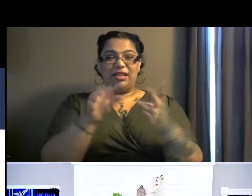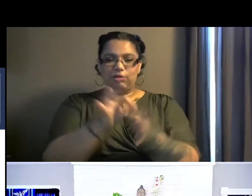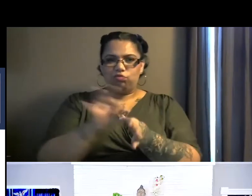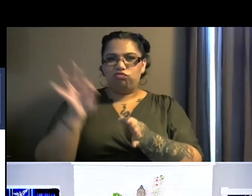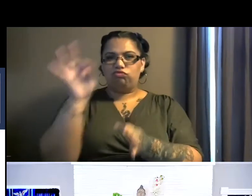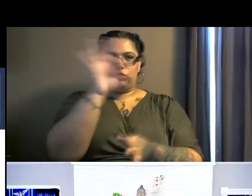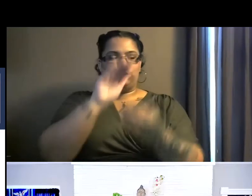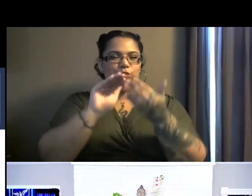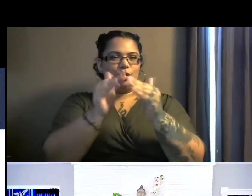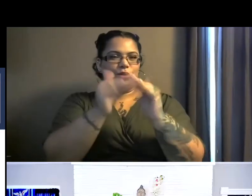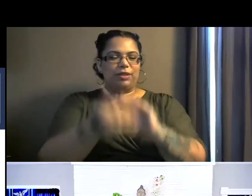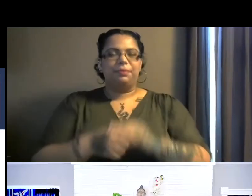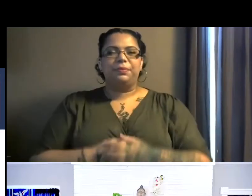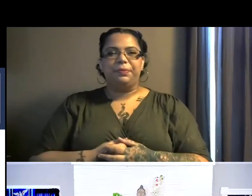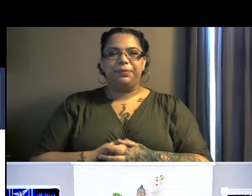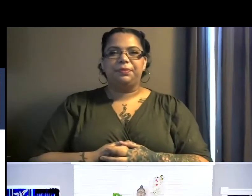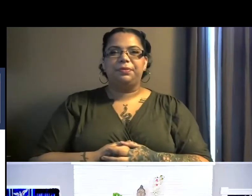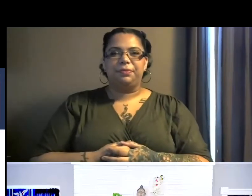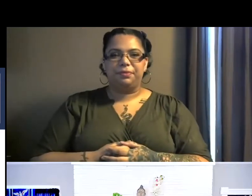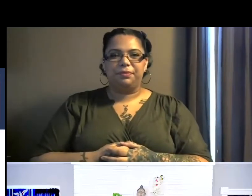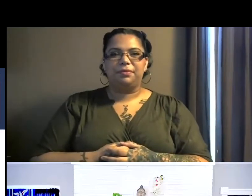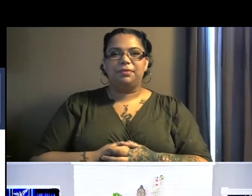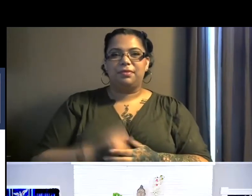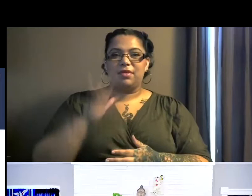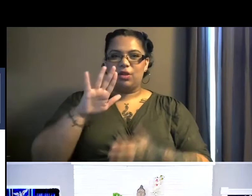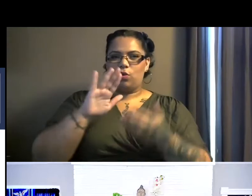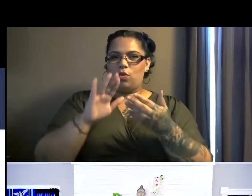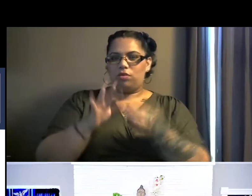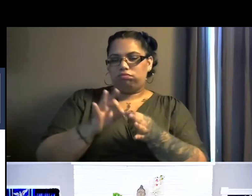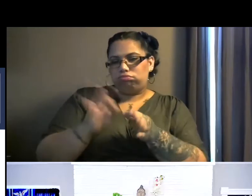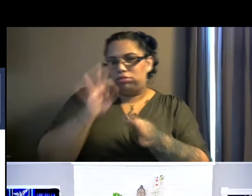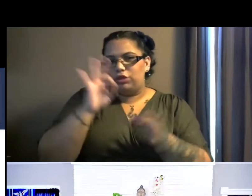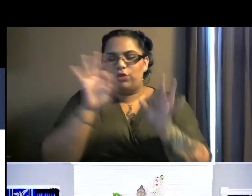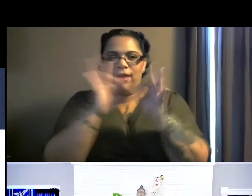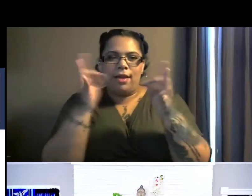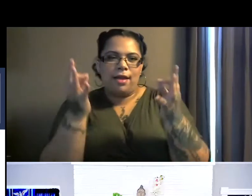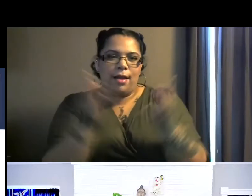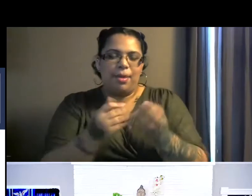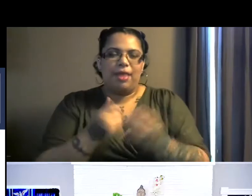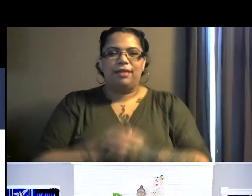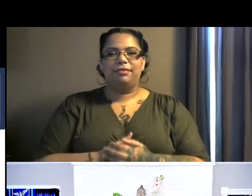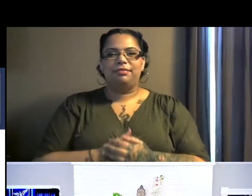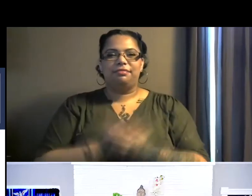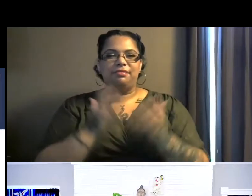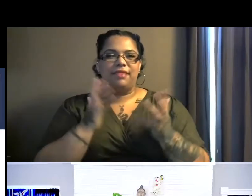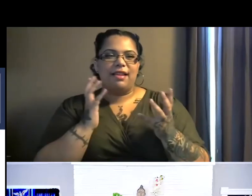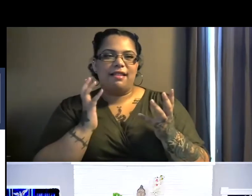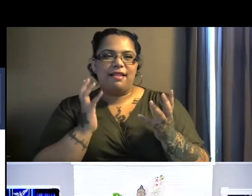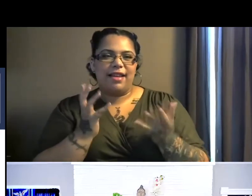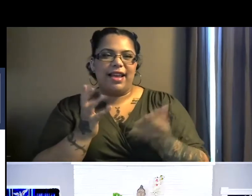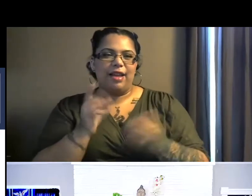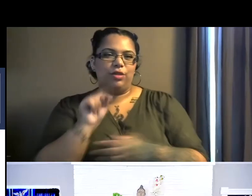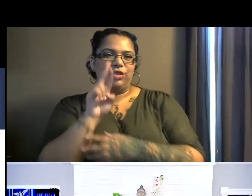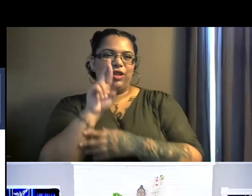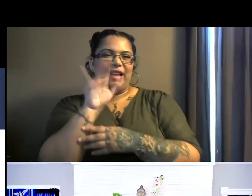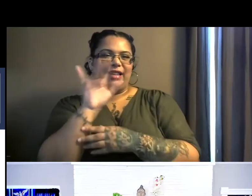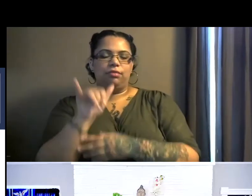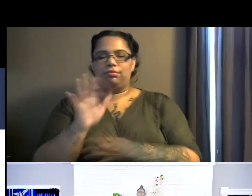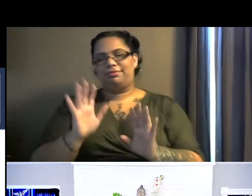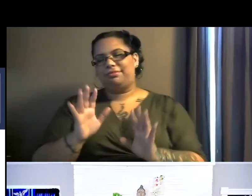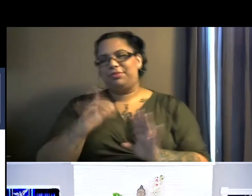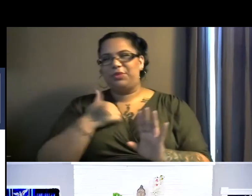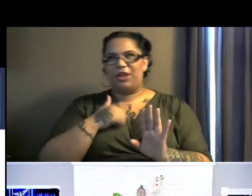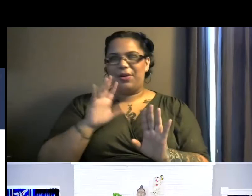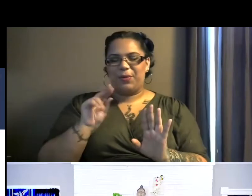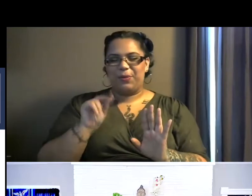community, your spiritual family, and hang out with Tracy. Okay, never mind. The